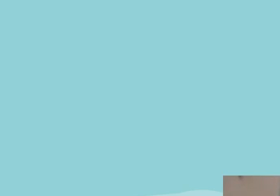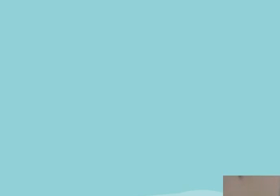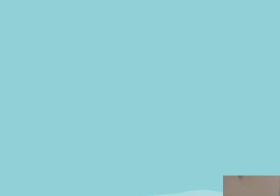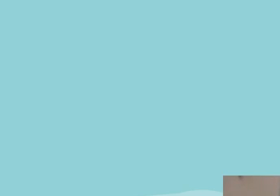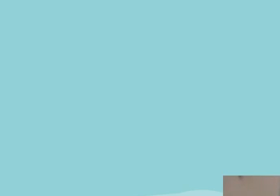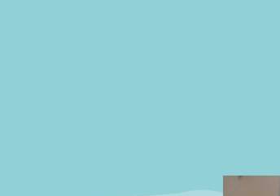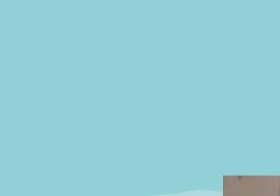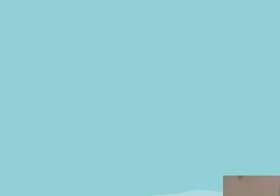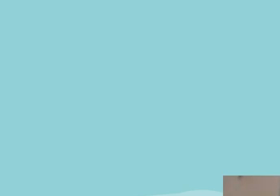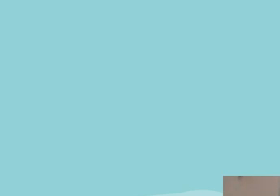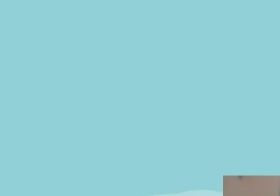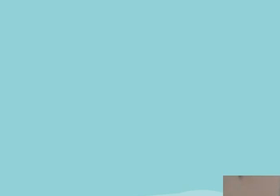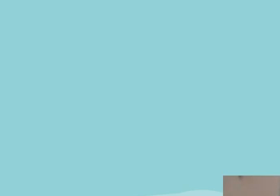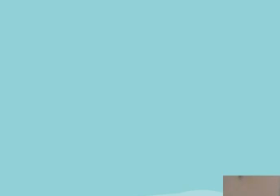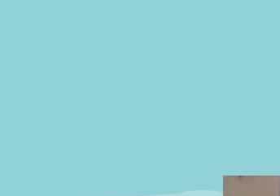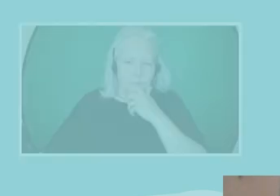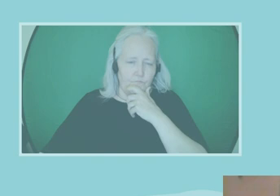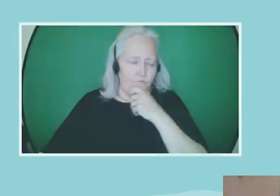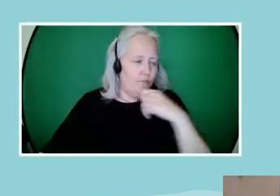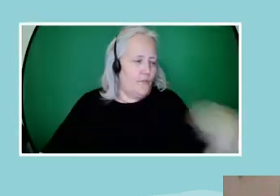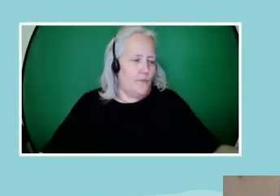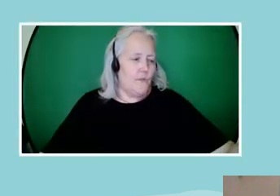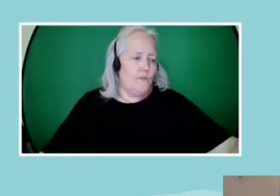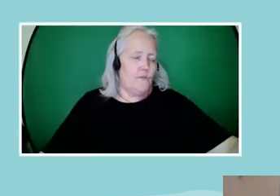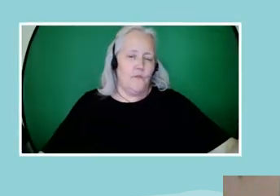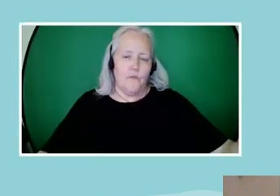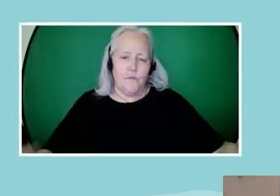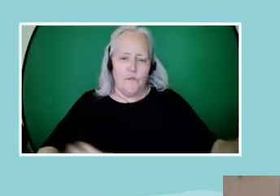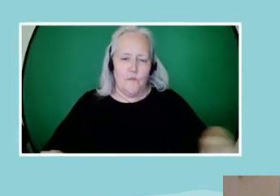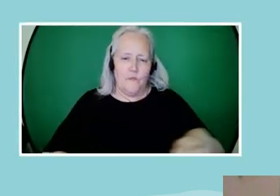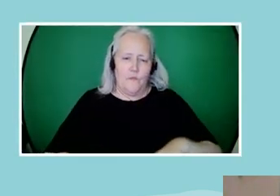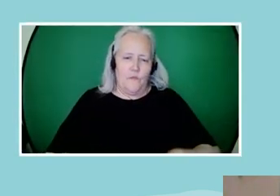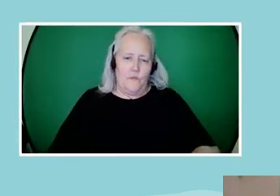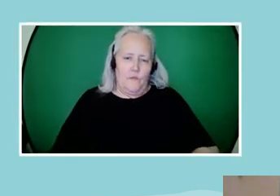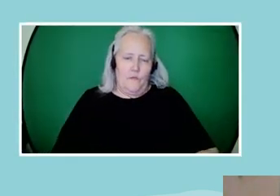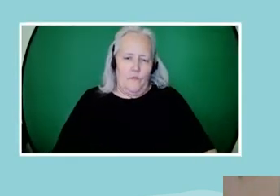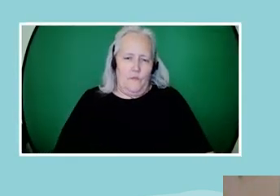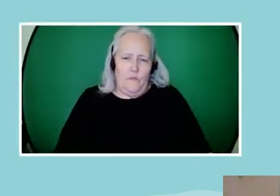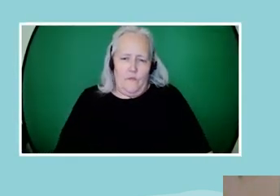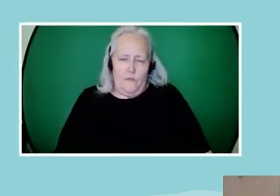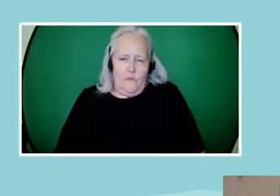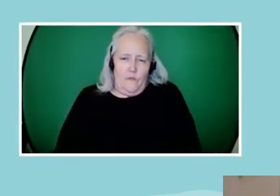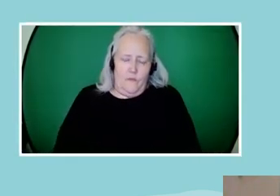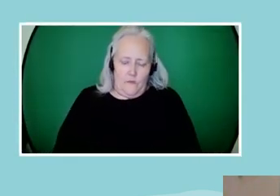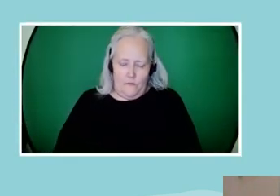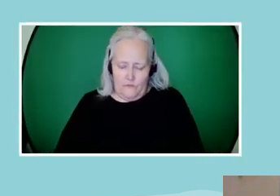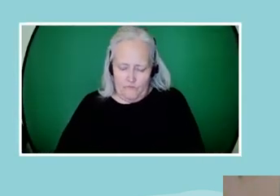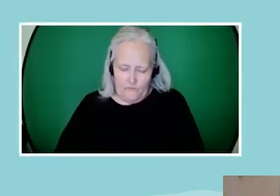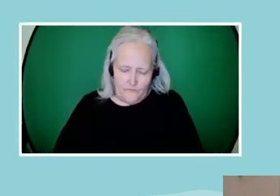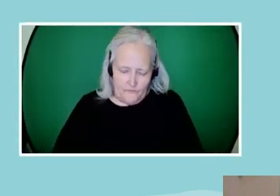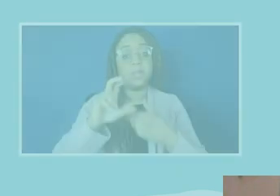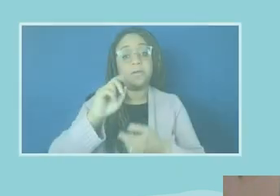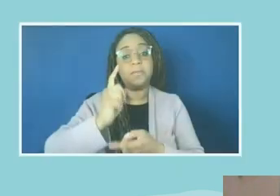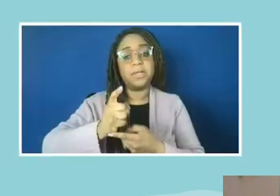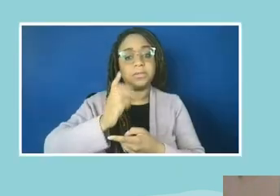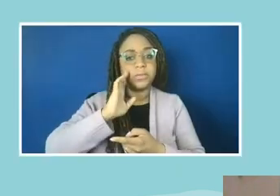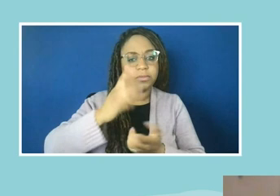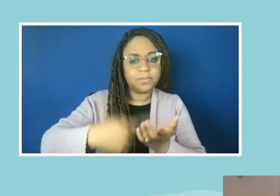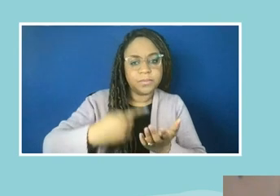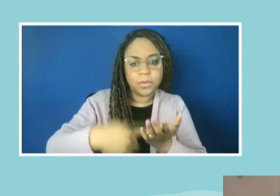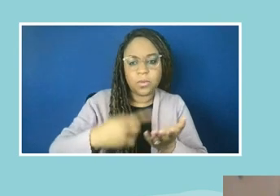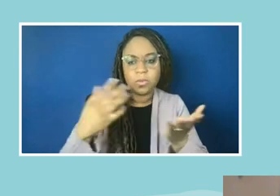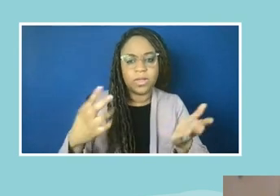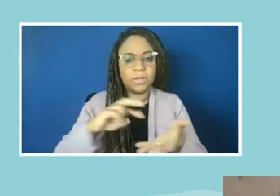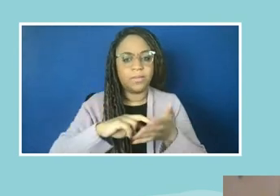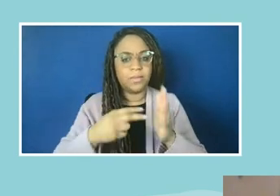team. For the next 30 minutes or so, we will have a direct discussion around what it means to fight and confront white supremacy and fascism.